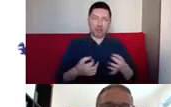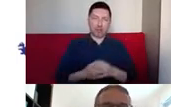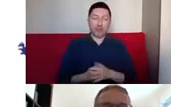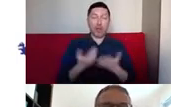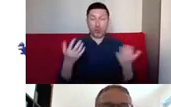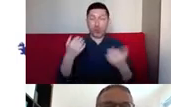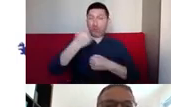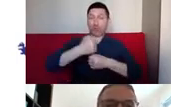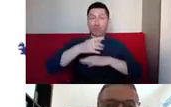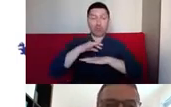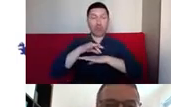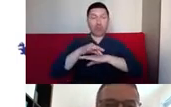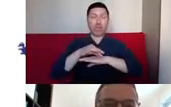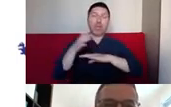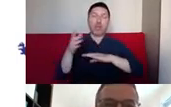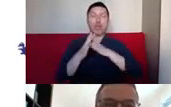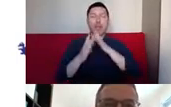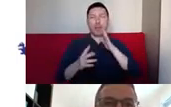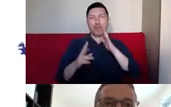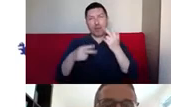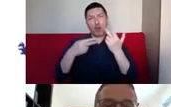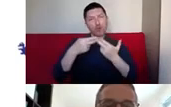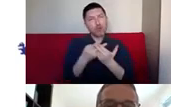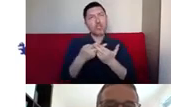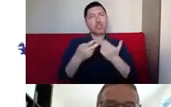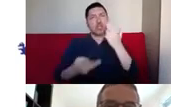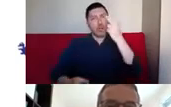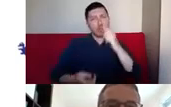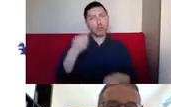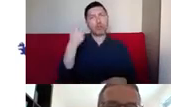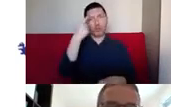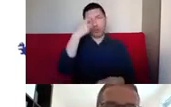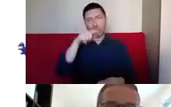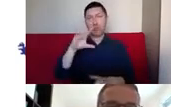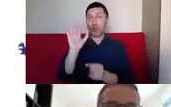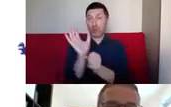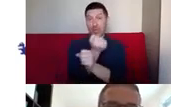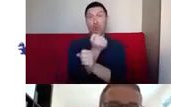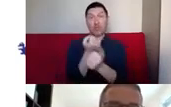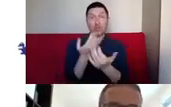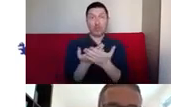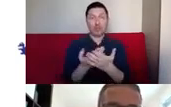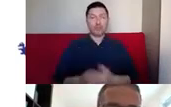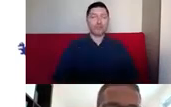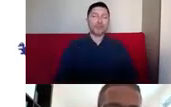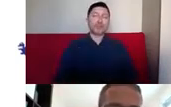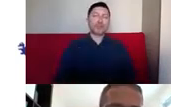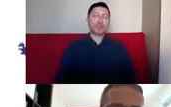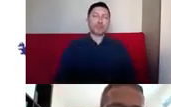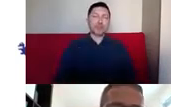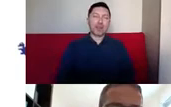implement these provisions of the UNCRPD. But then there's another political or policy document